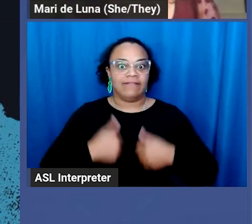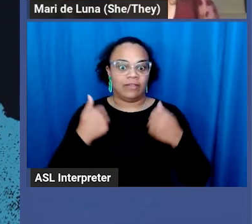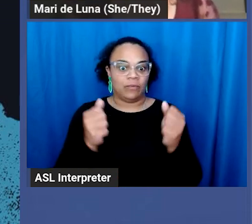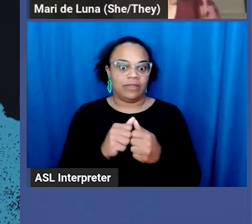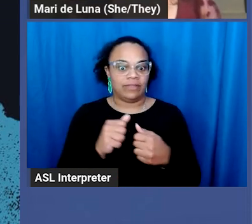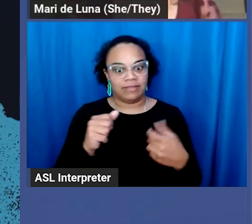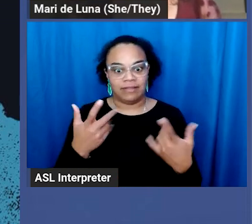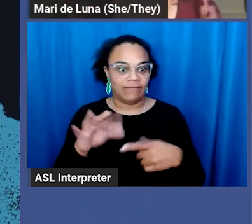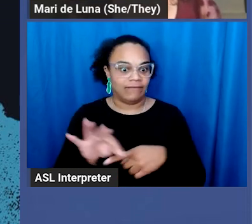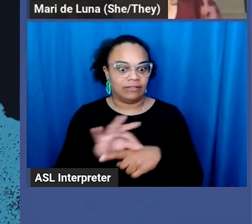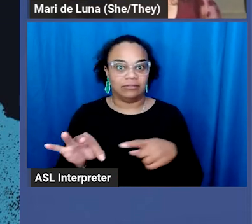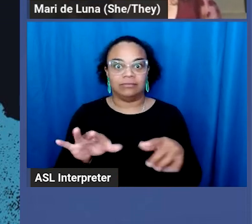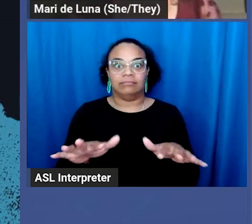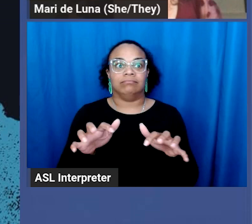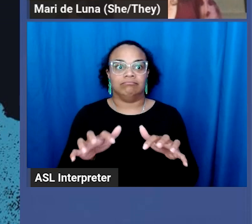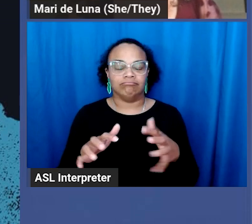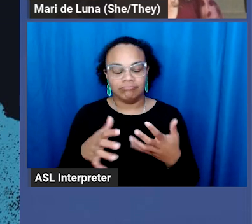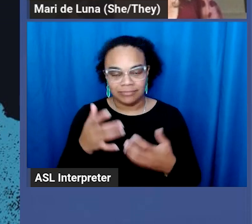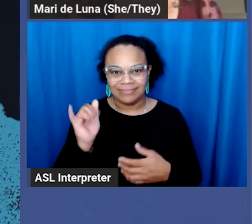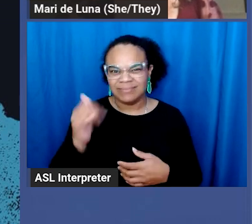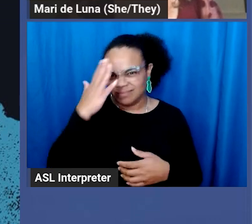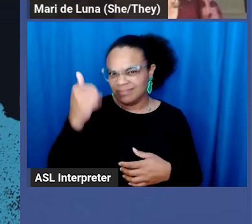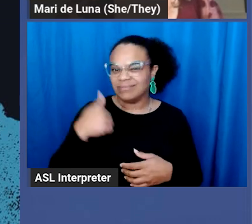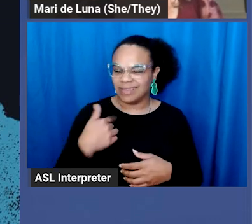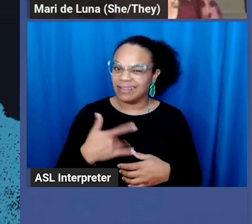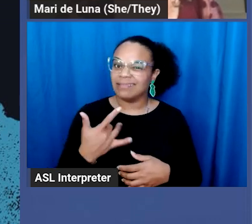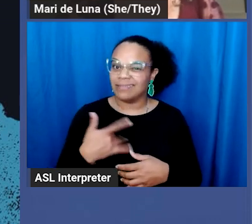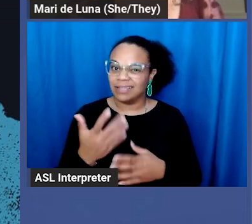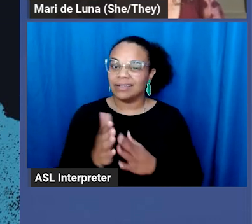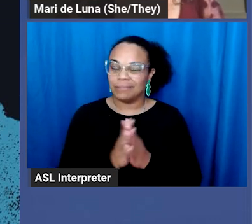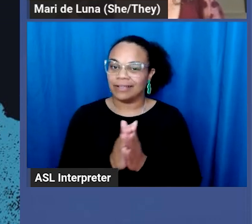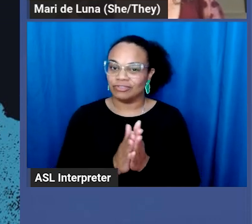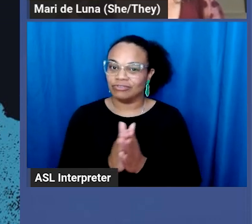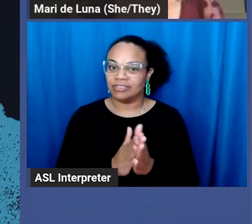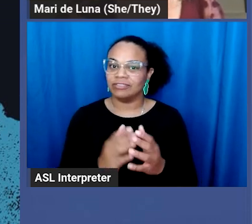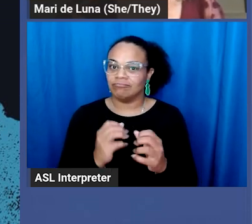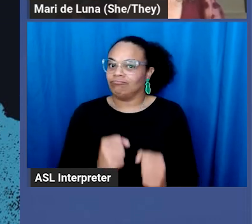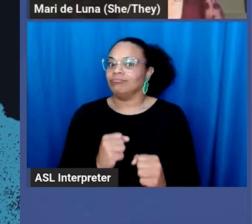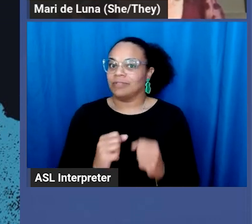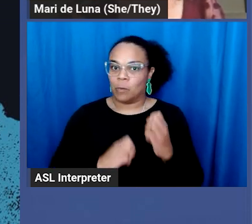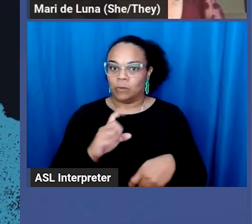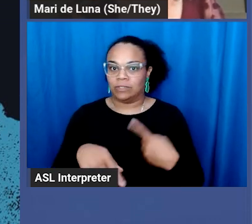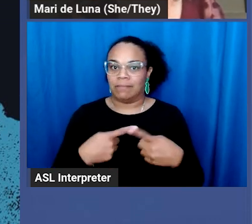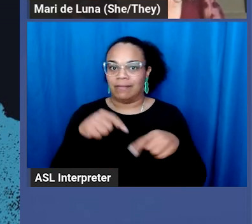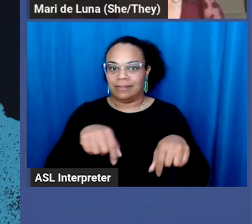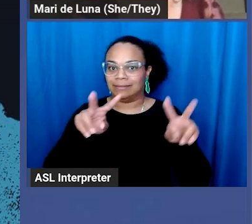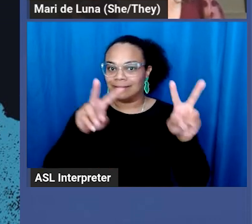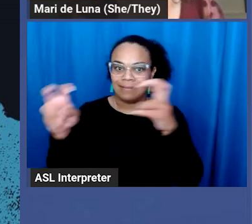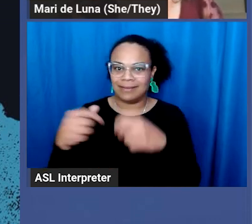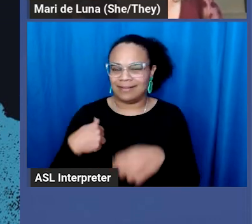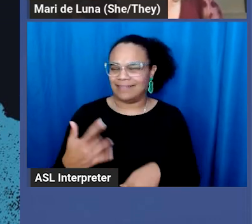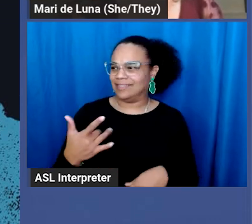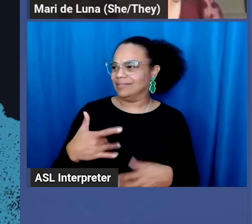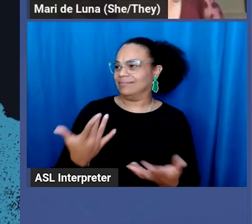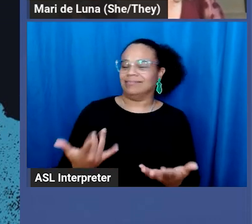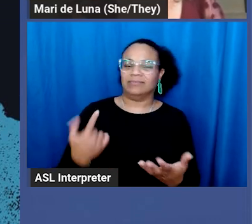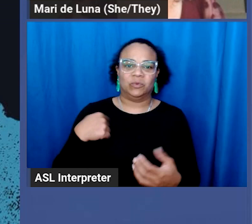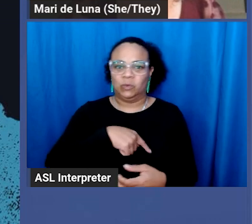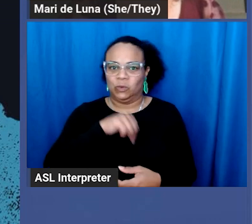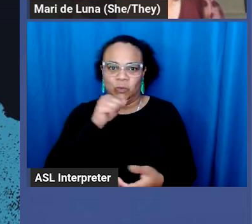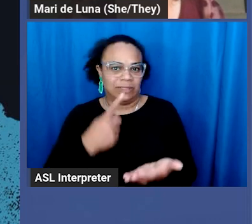So this is why I'm passionate about this topic, and I don't feel we talk enough about